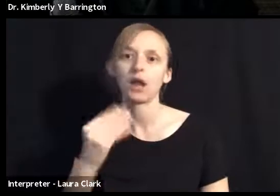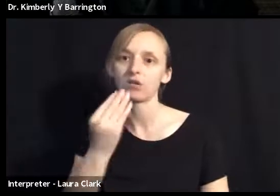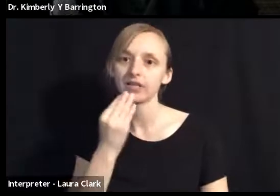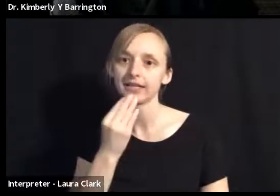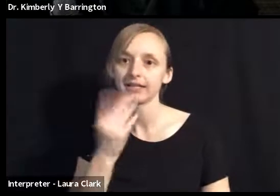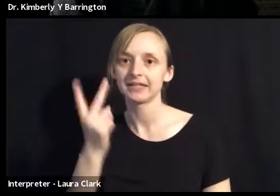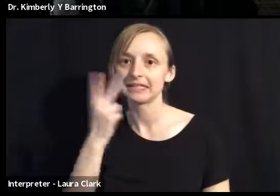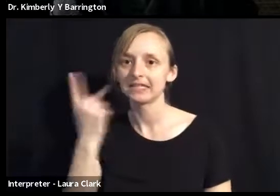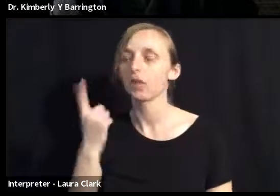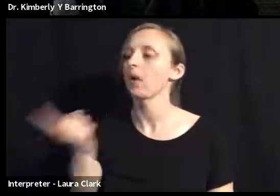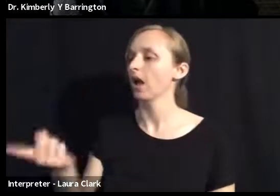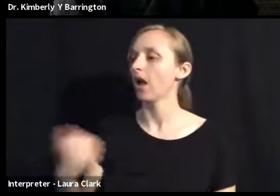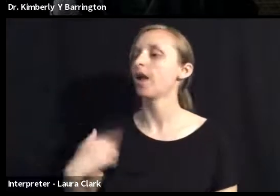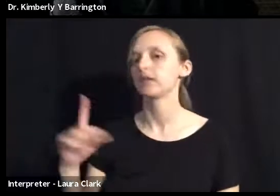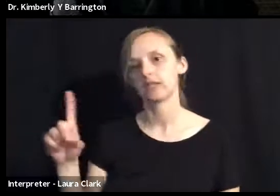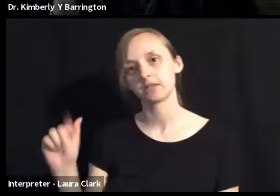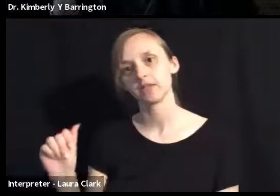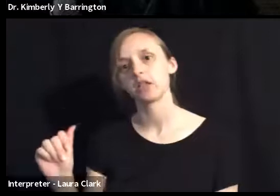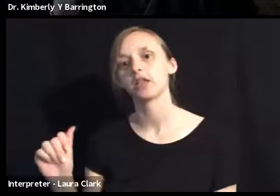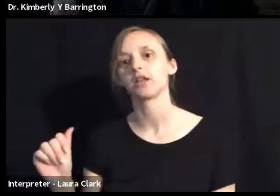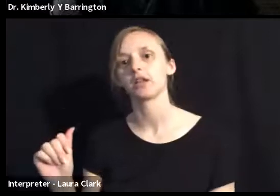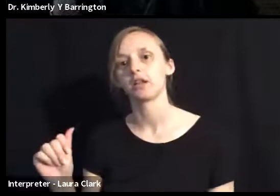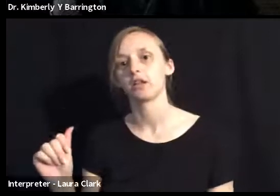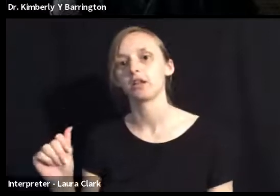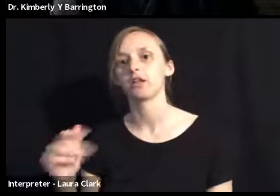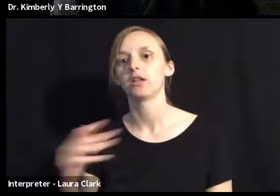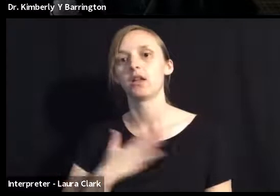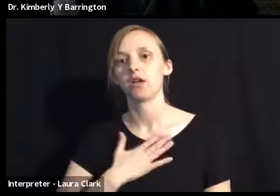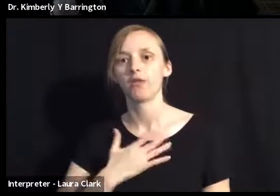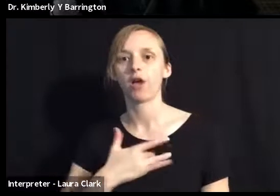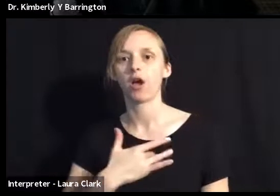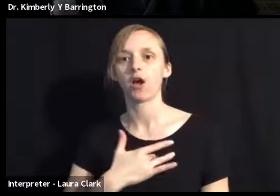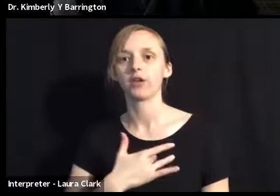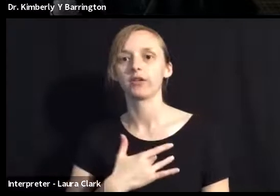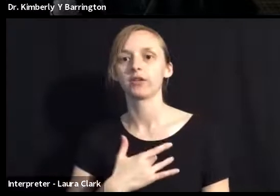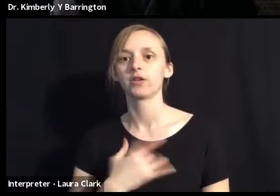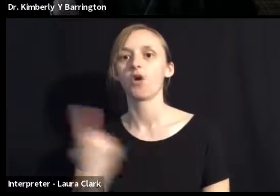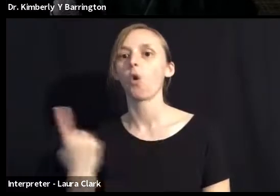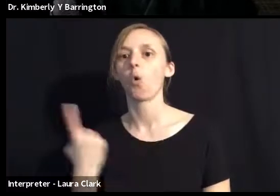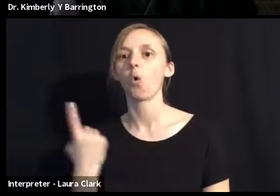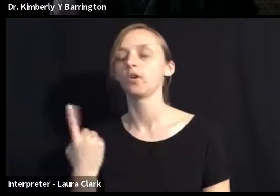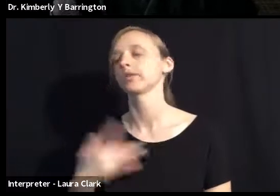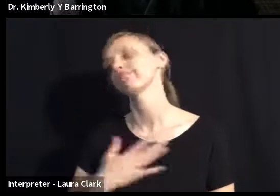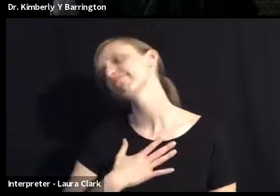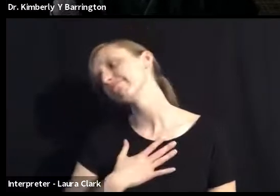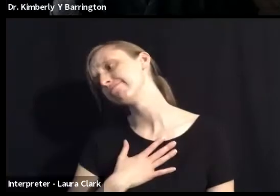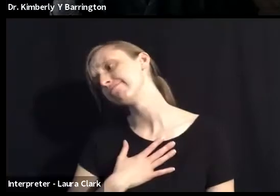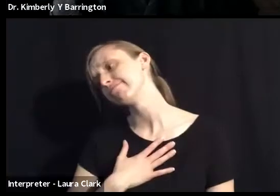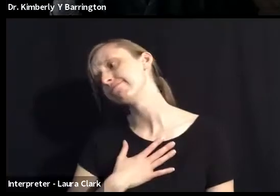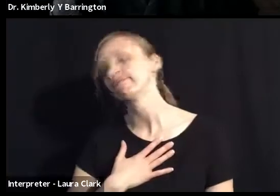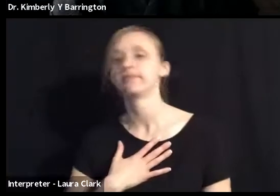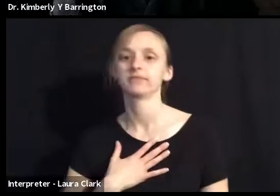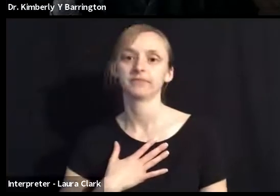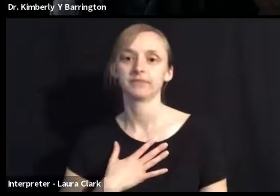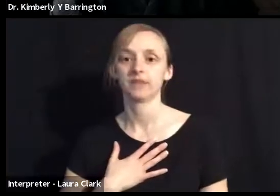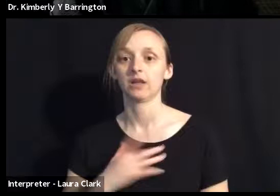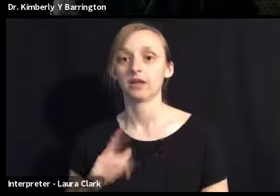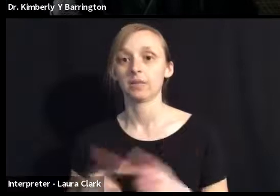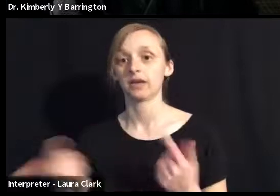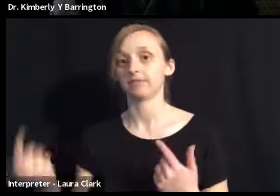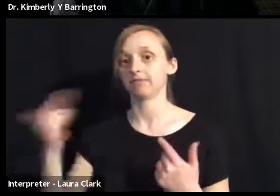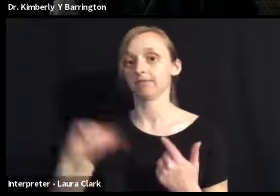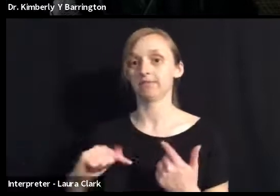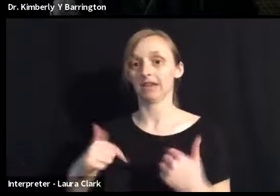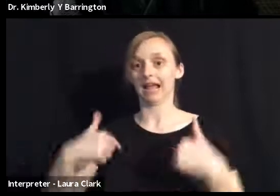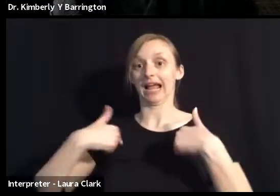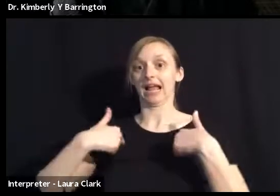a disability, and in my heart, period, I will automatically help. But being in this situation, it's almost